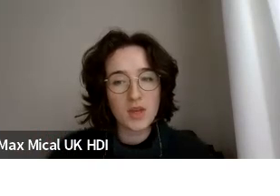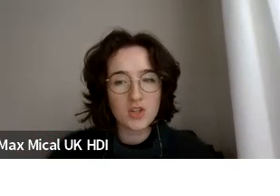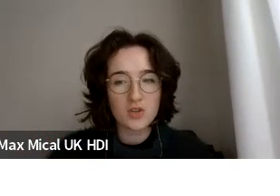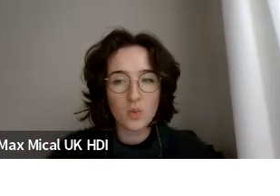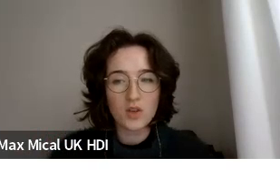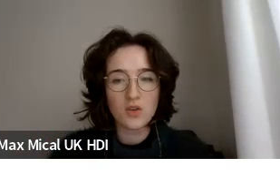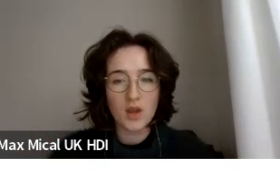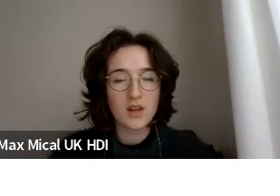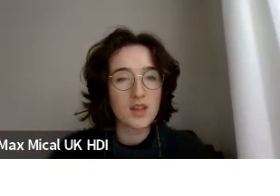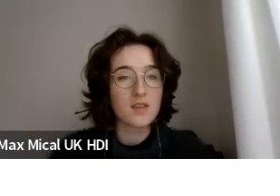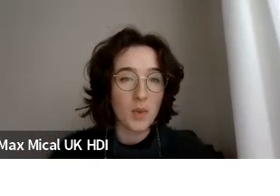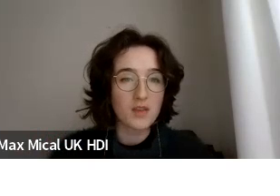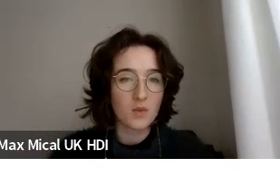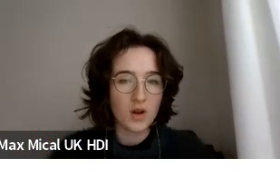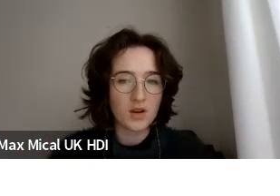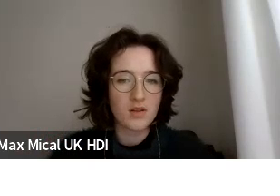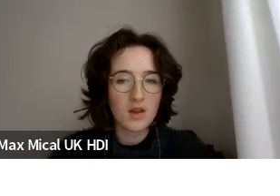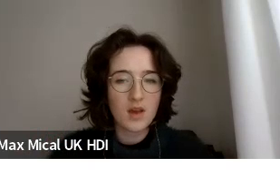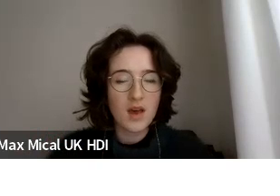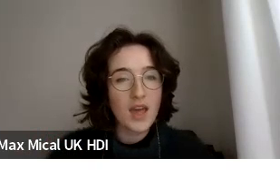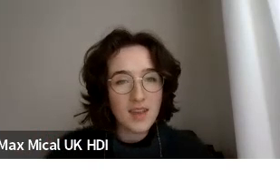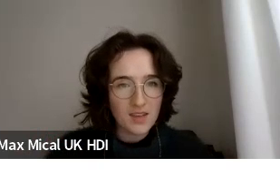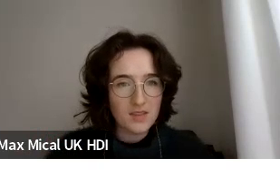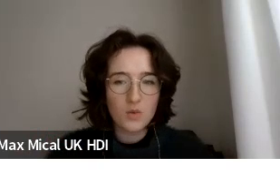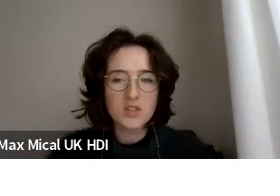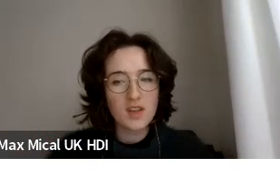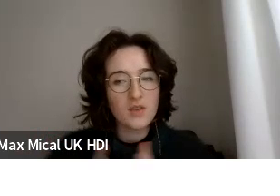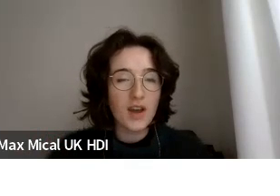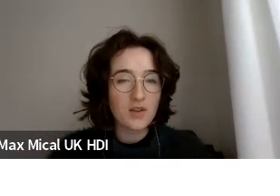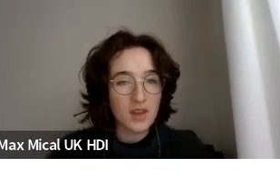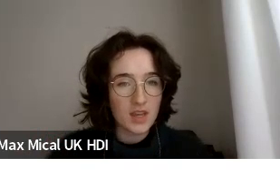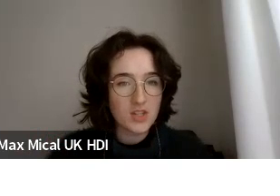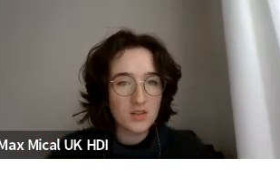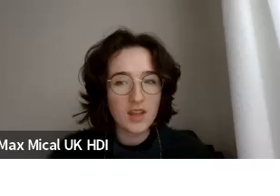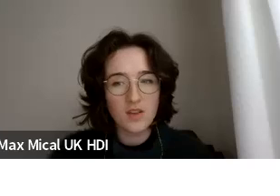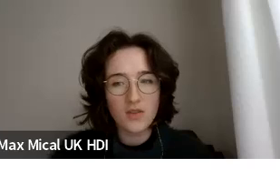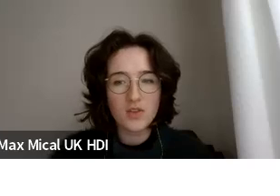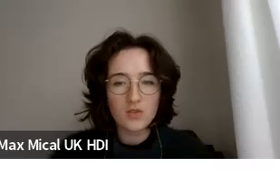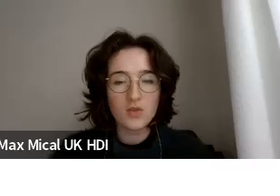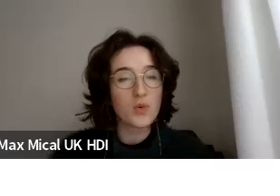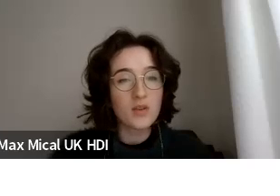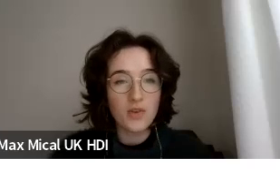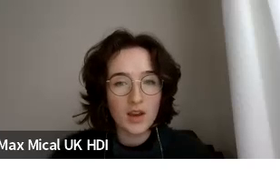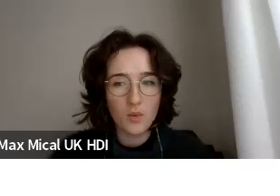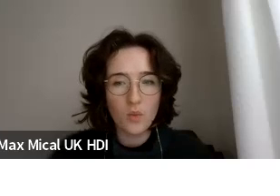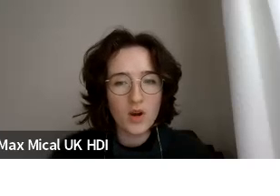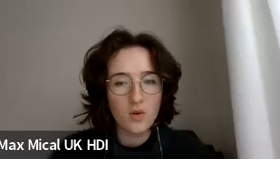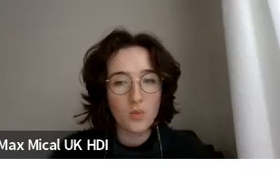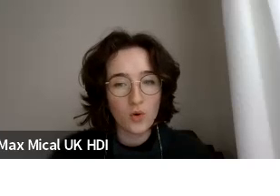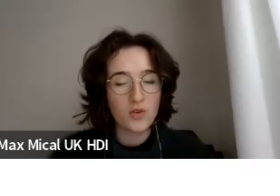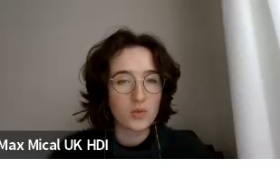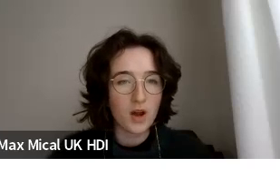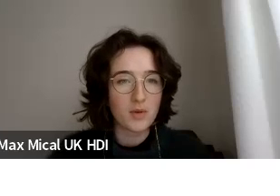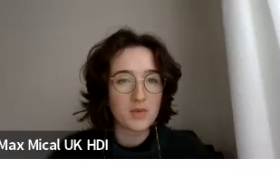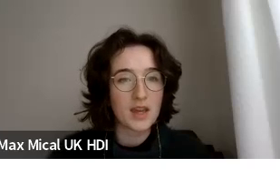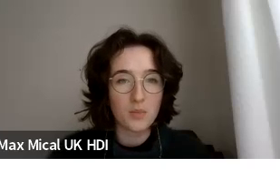solution and making sure the one you created is the best one. And test, which is not the final stage, and it's often used to redefine one or